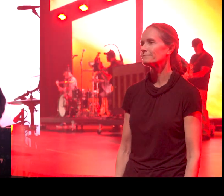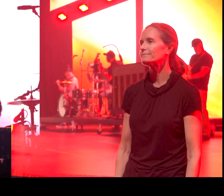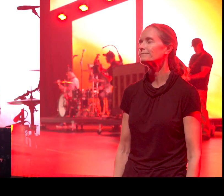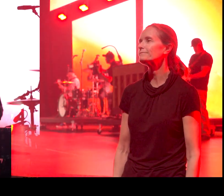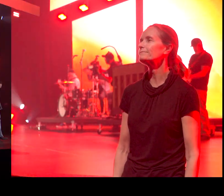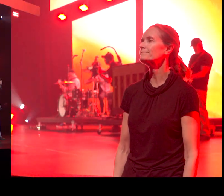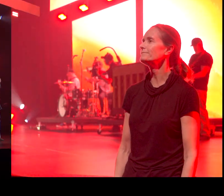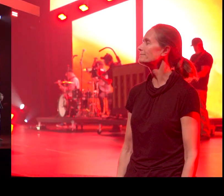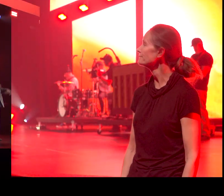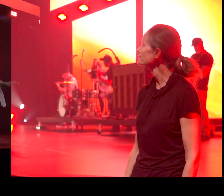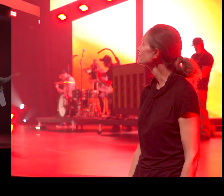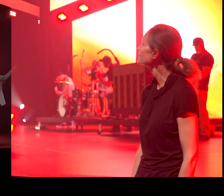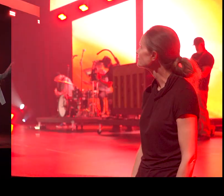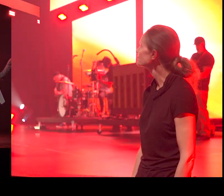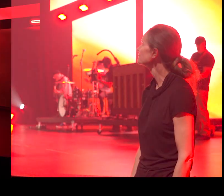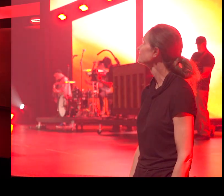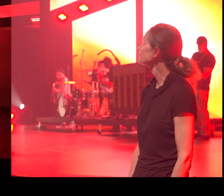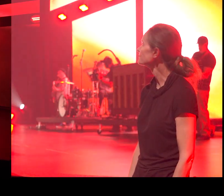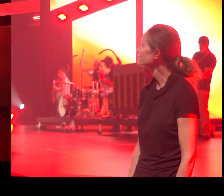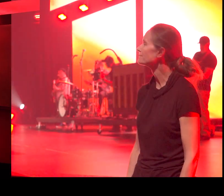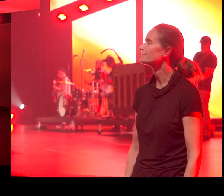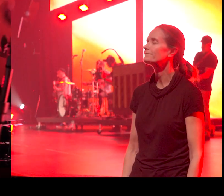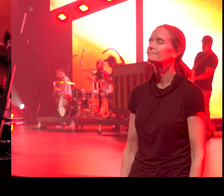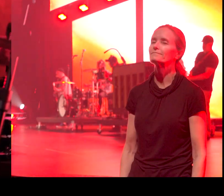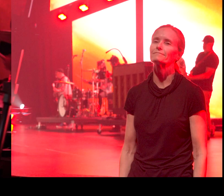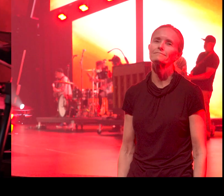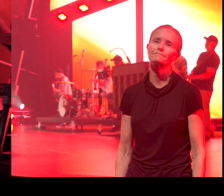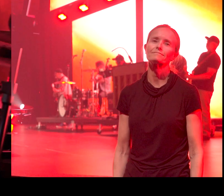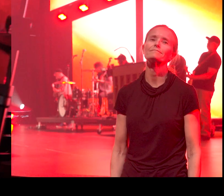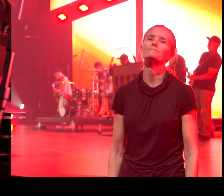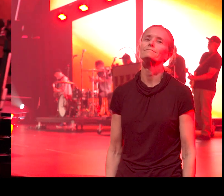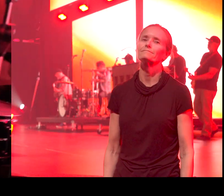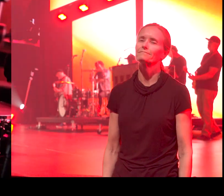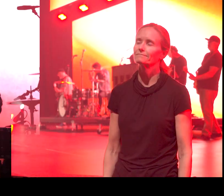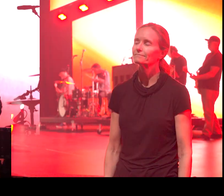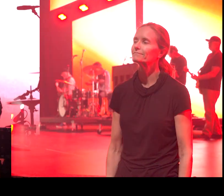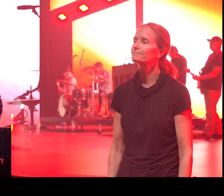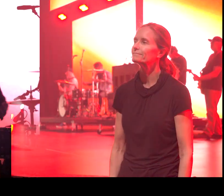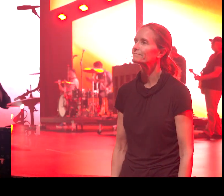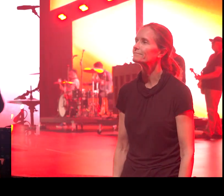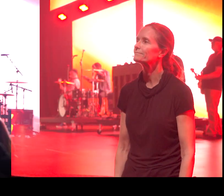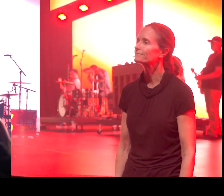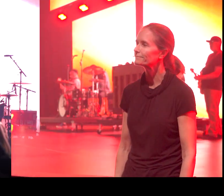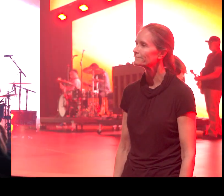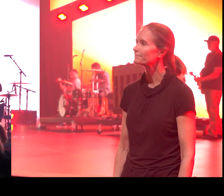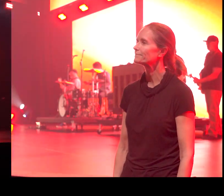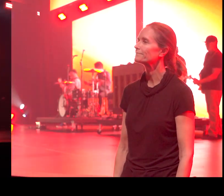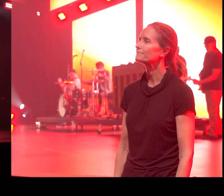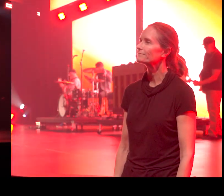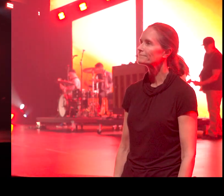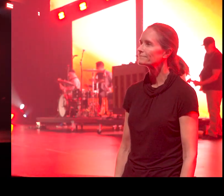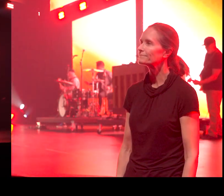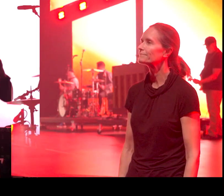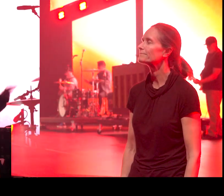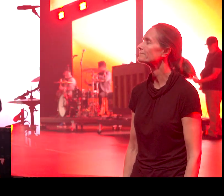Standing on the promises of God. All my life I'll stand.